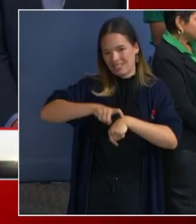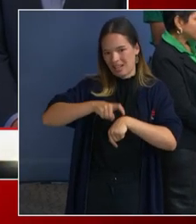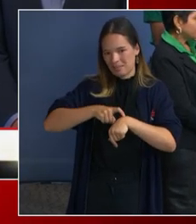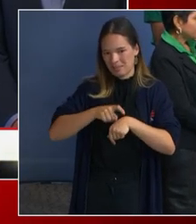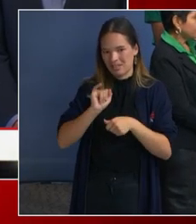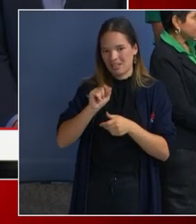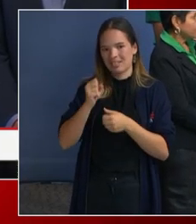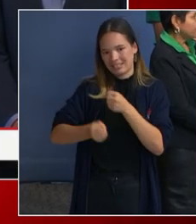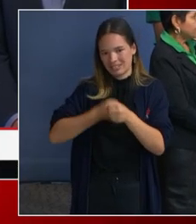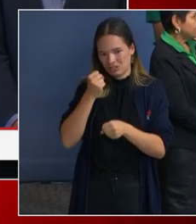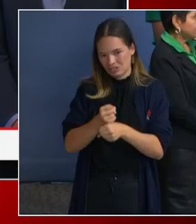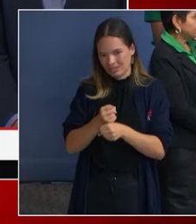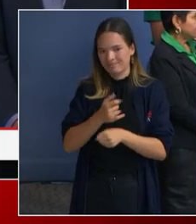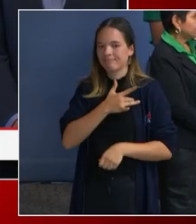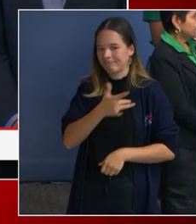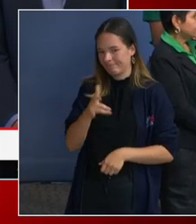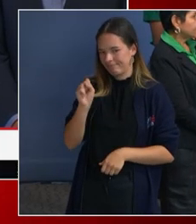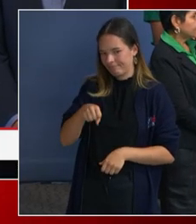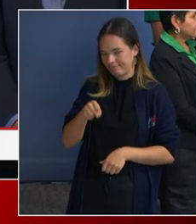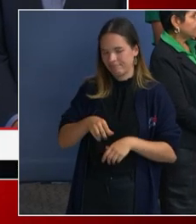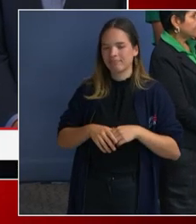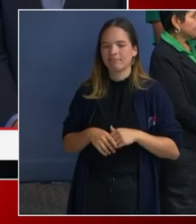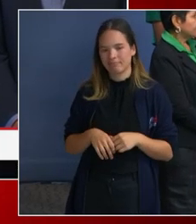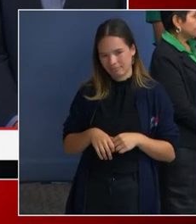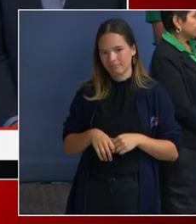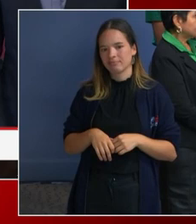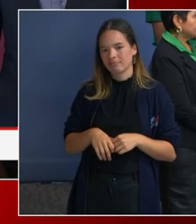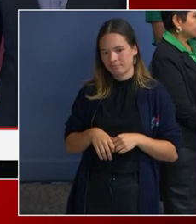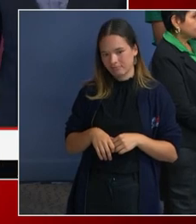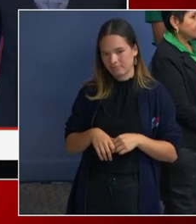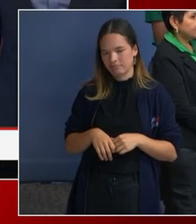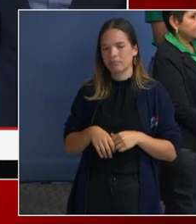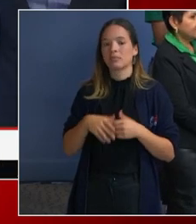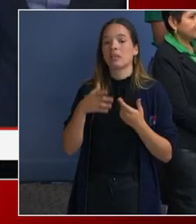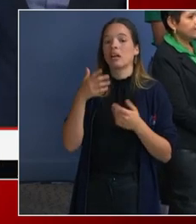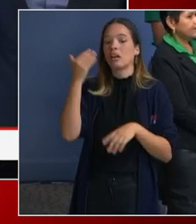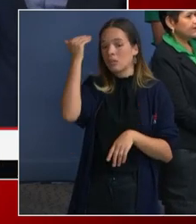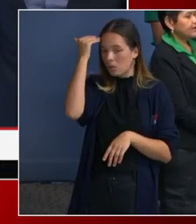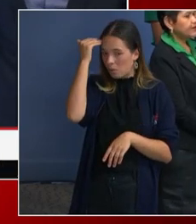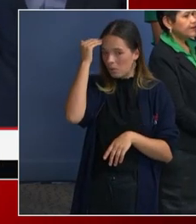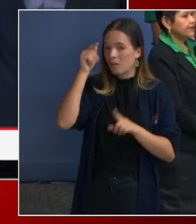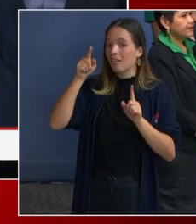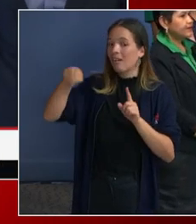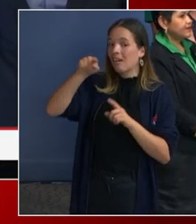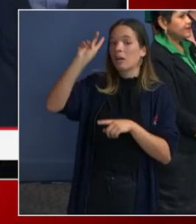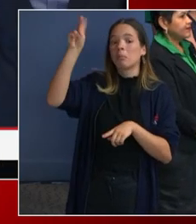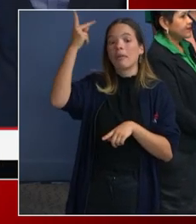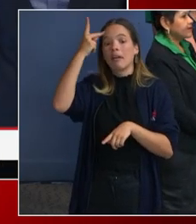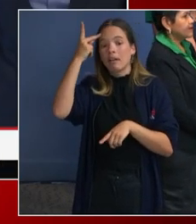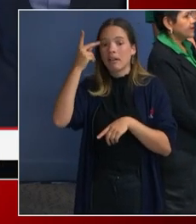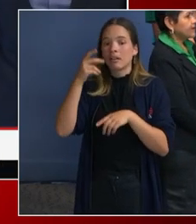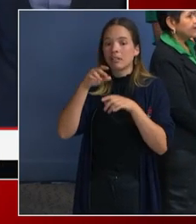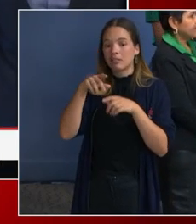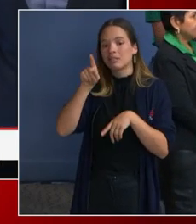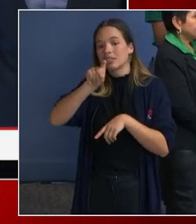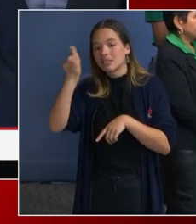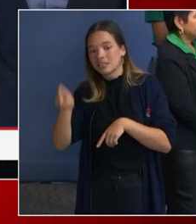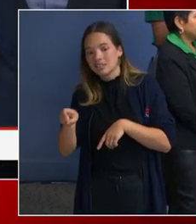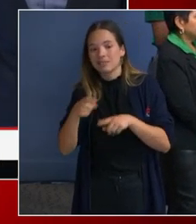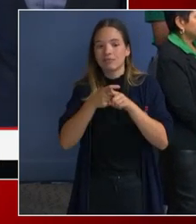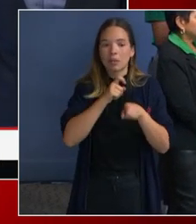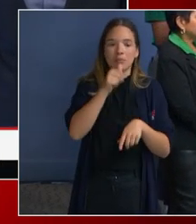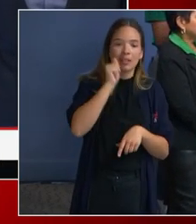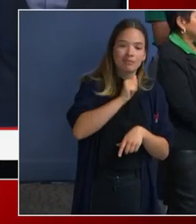And so we also know the political statements that we've heard from Texas and Arizona. So